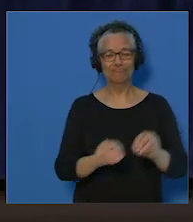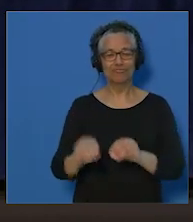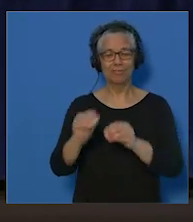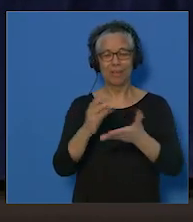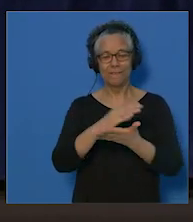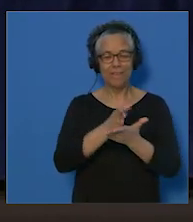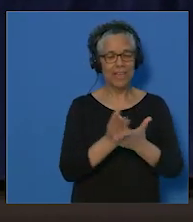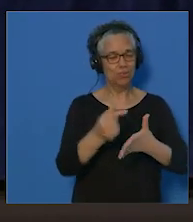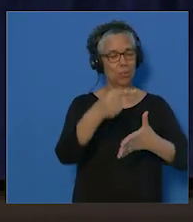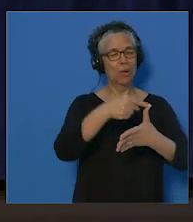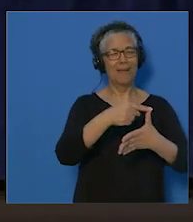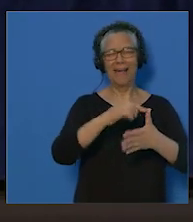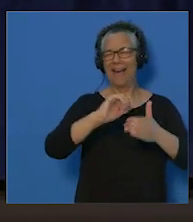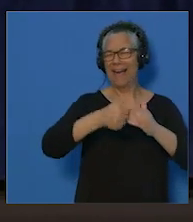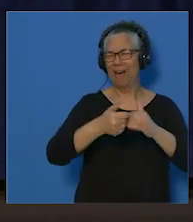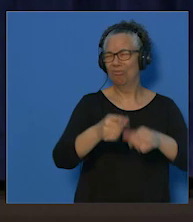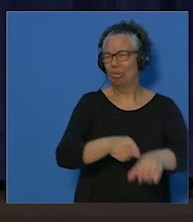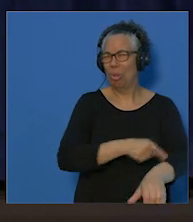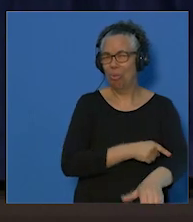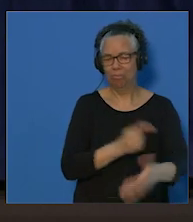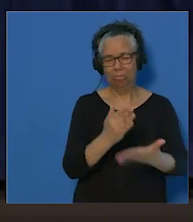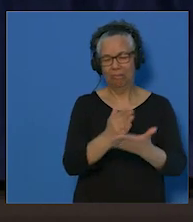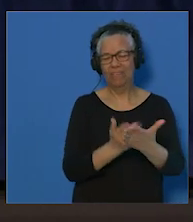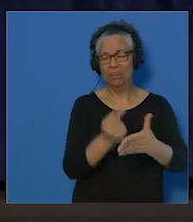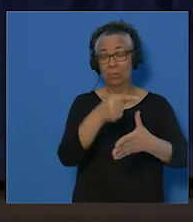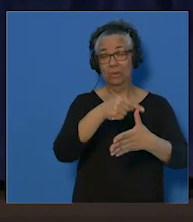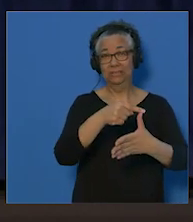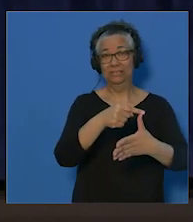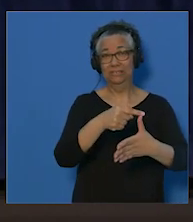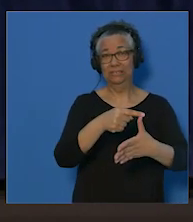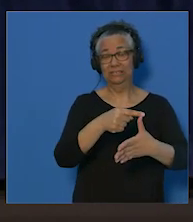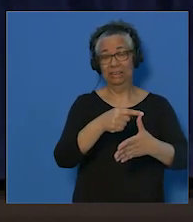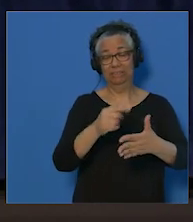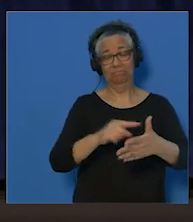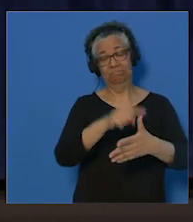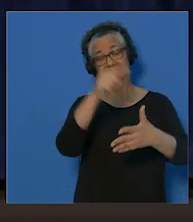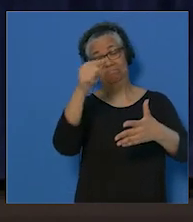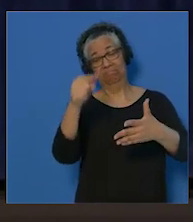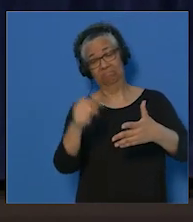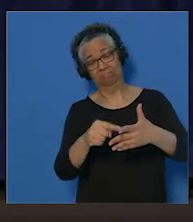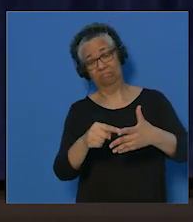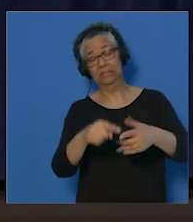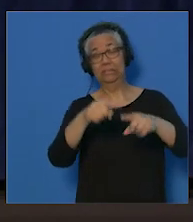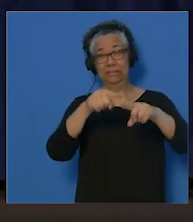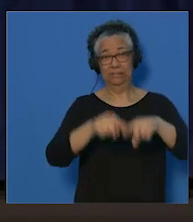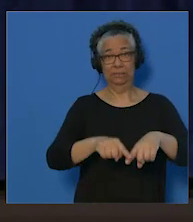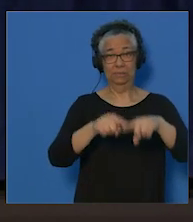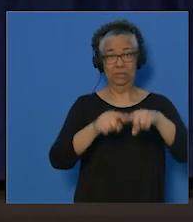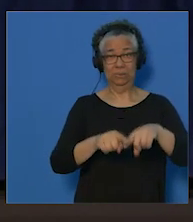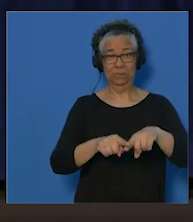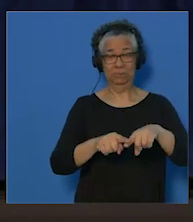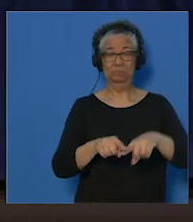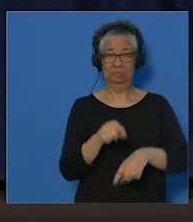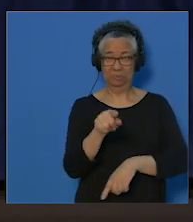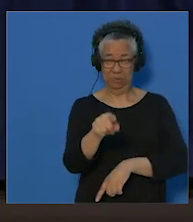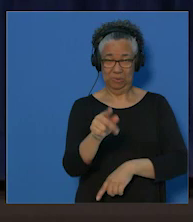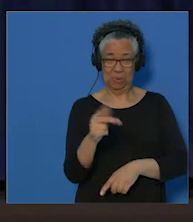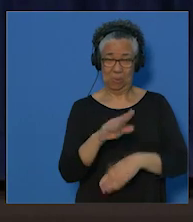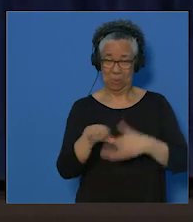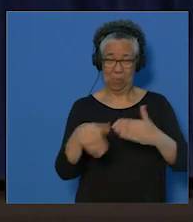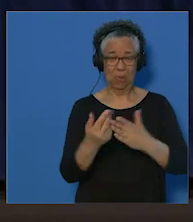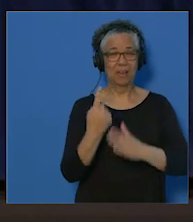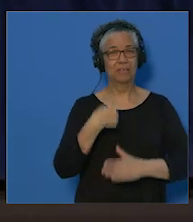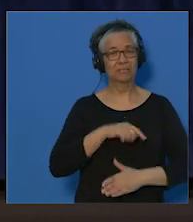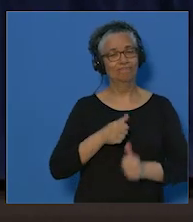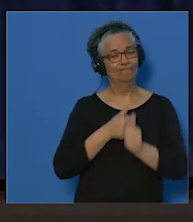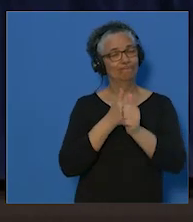How long we will be in phase one and how long it will take us to move to phase two will be up to each and every one of us adhering closely to